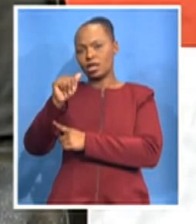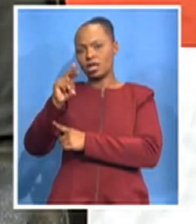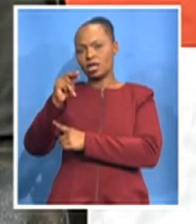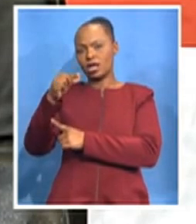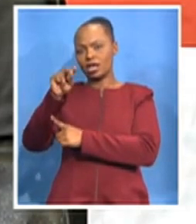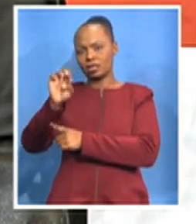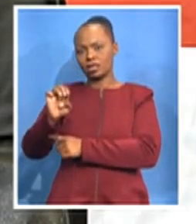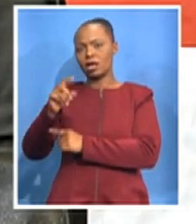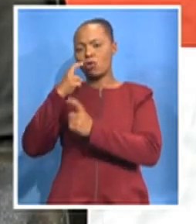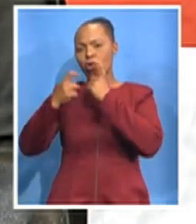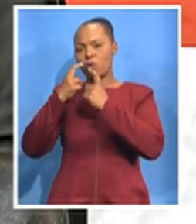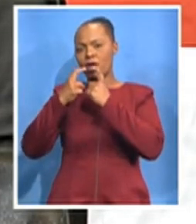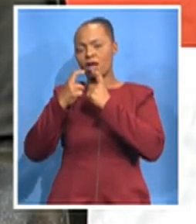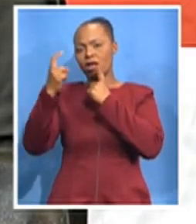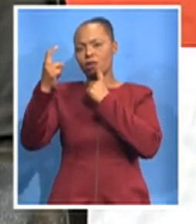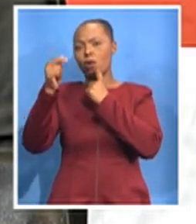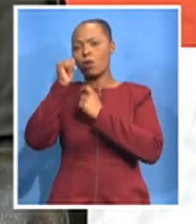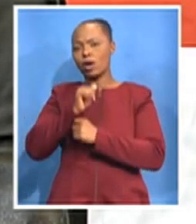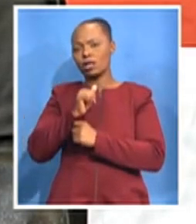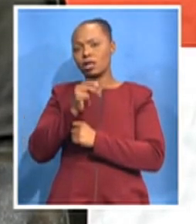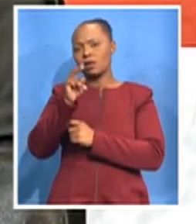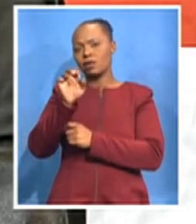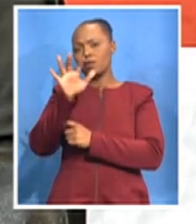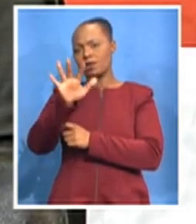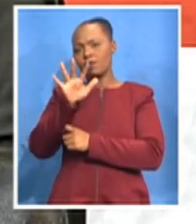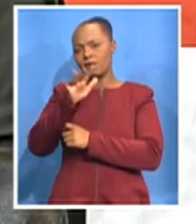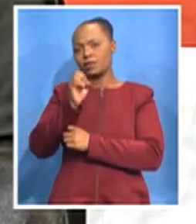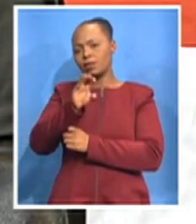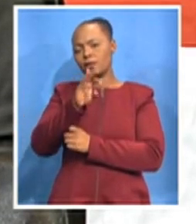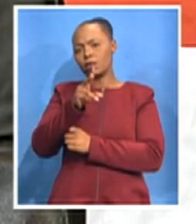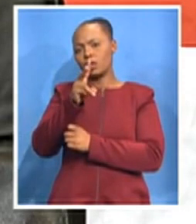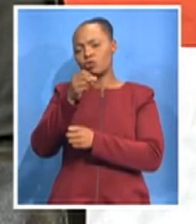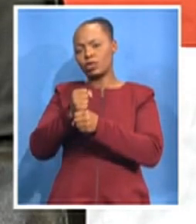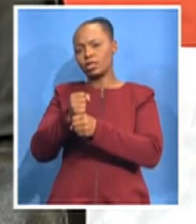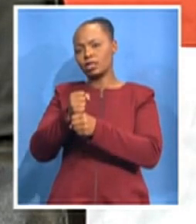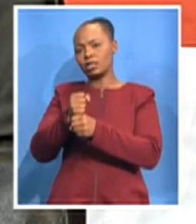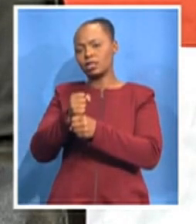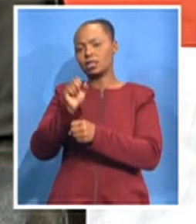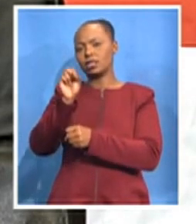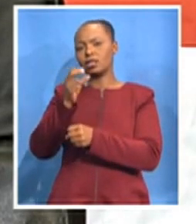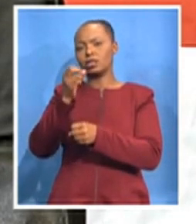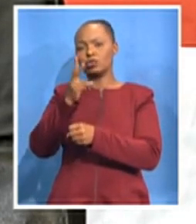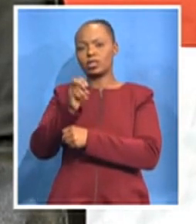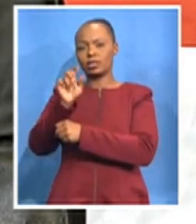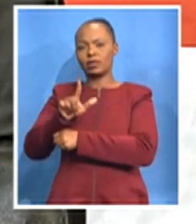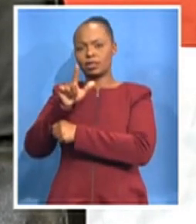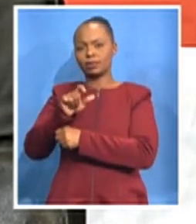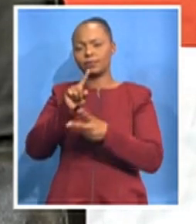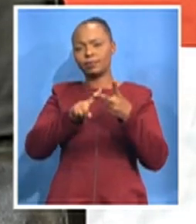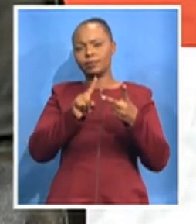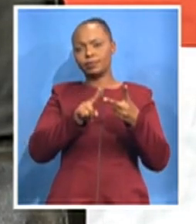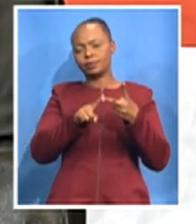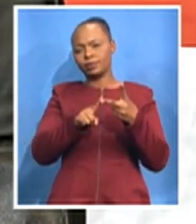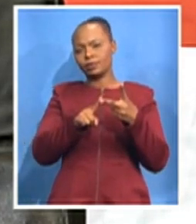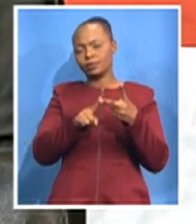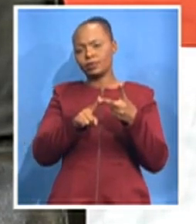of September 2017. The second one is undue delay by Armaments Corporation of South Africa,